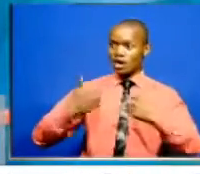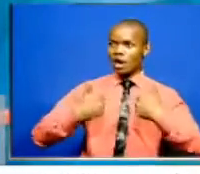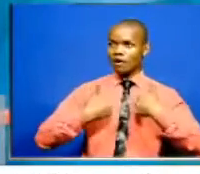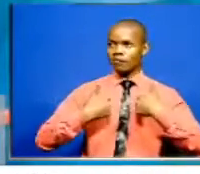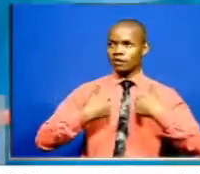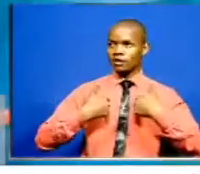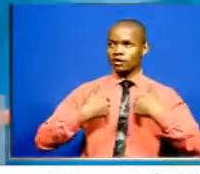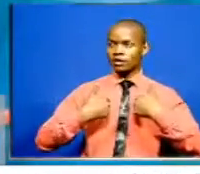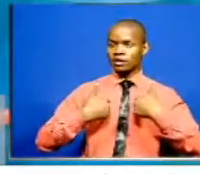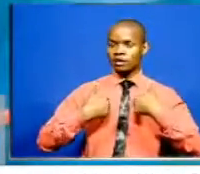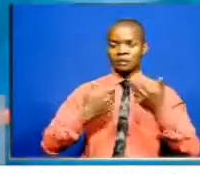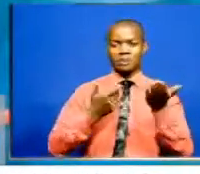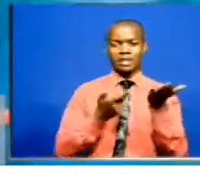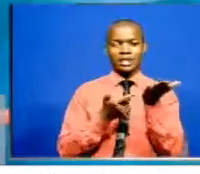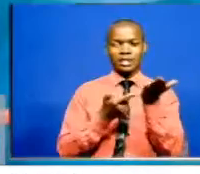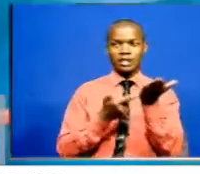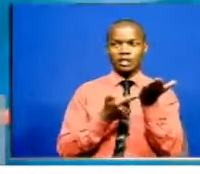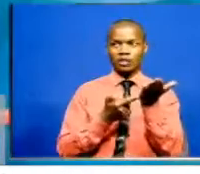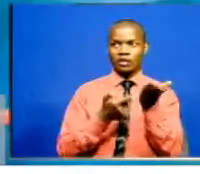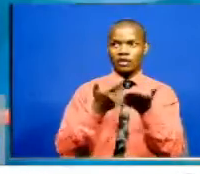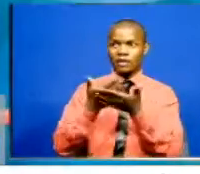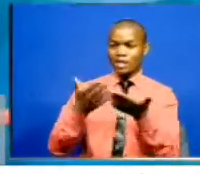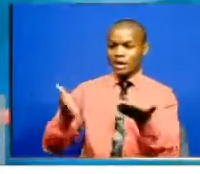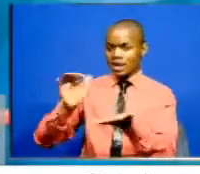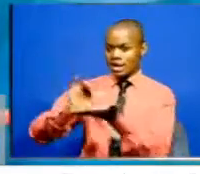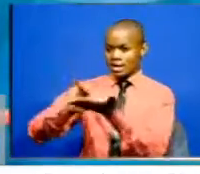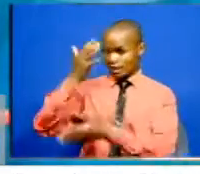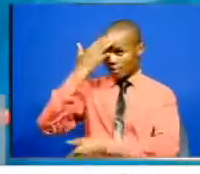in digital matters. That's why